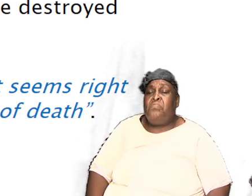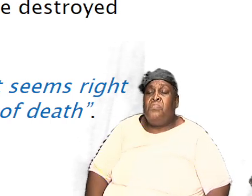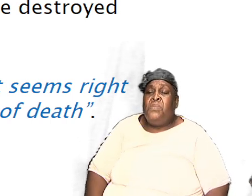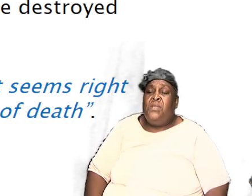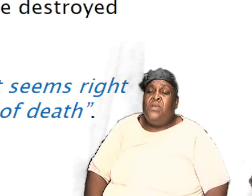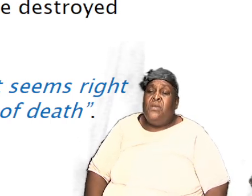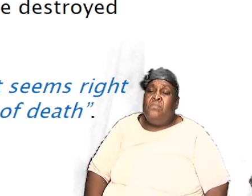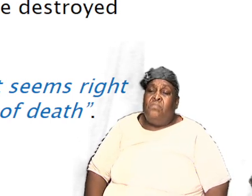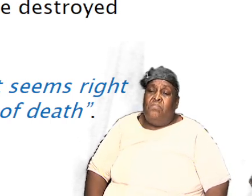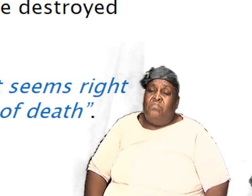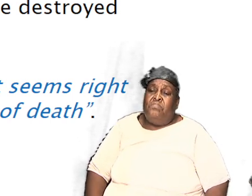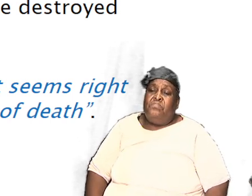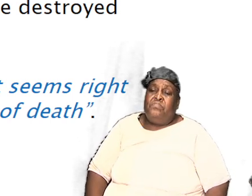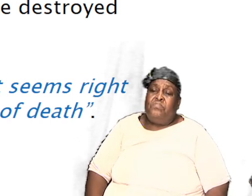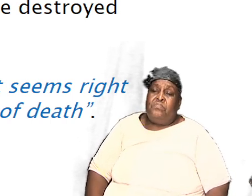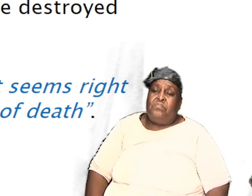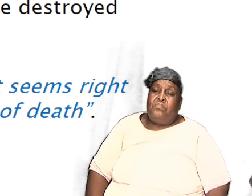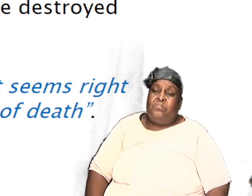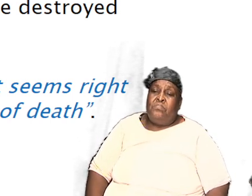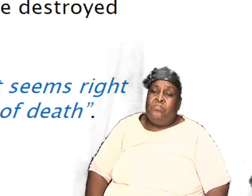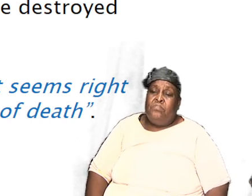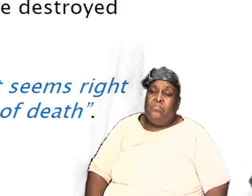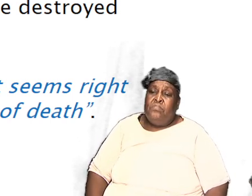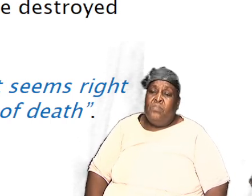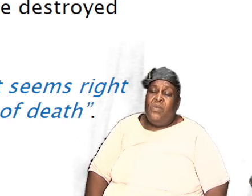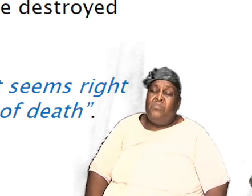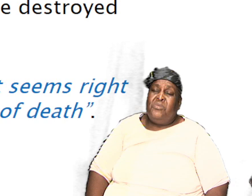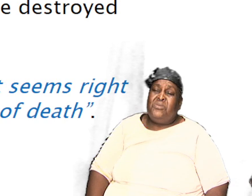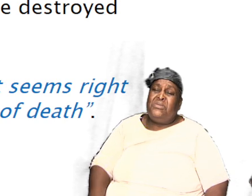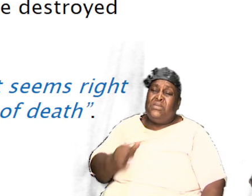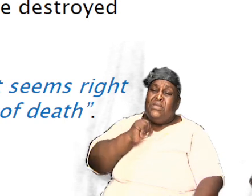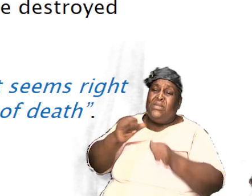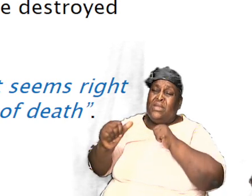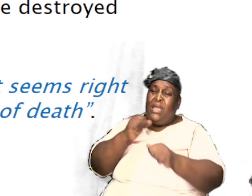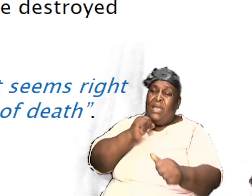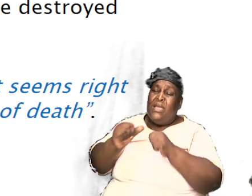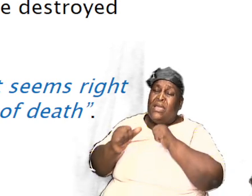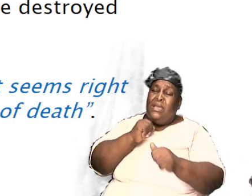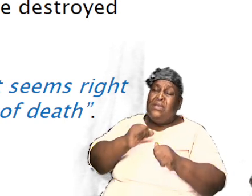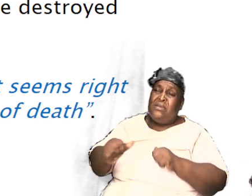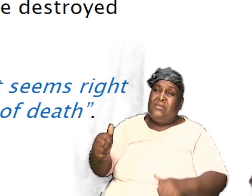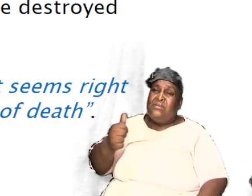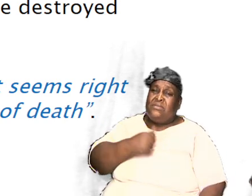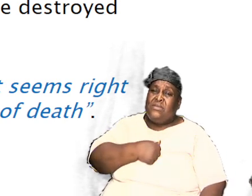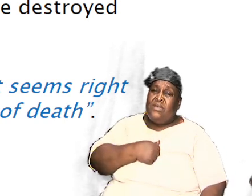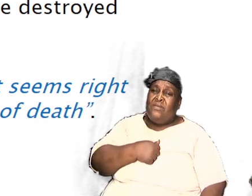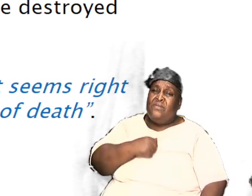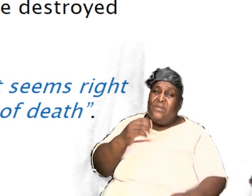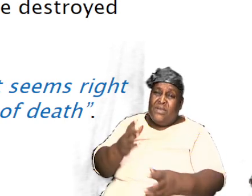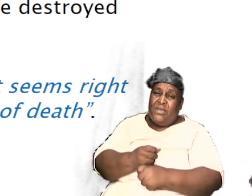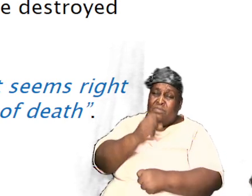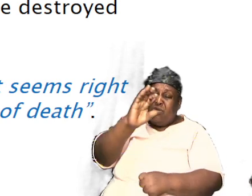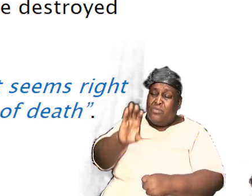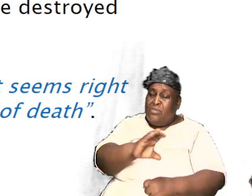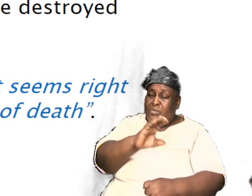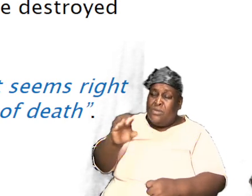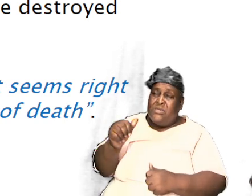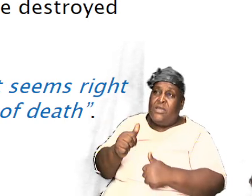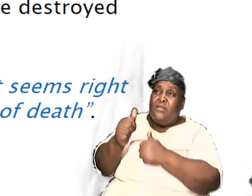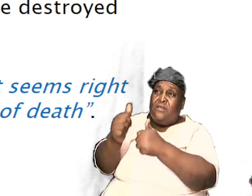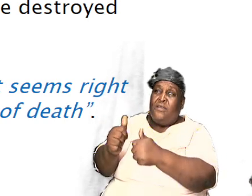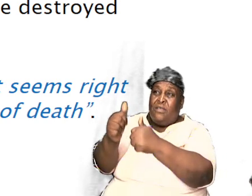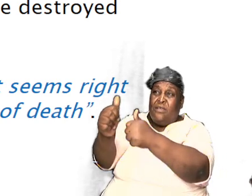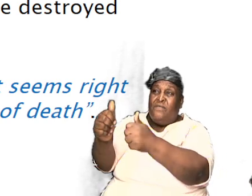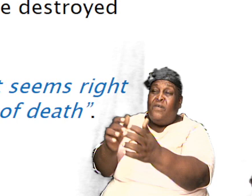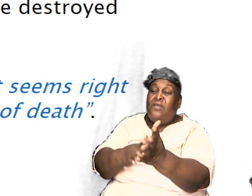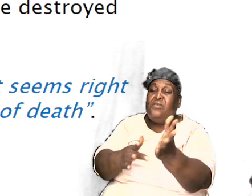Oh God, if when we come to, we must deny ourselves, take up the cross and follow Him. It's not about me. I must